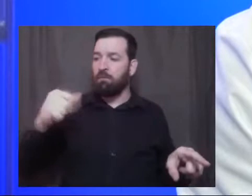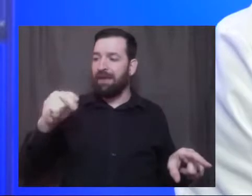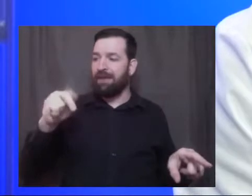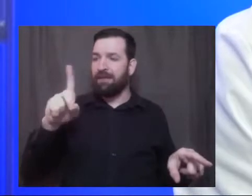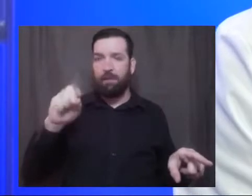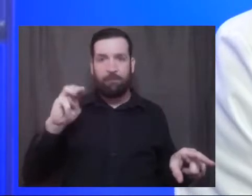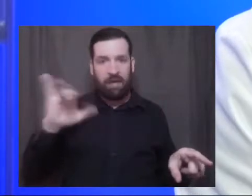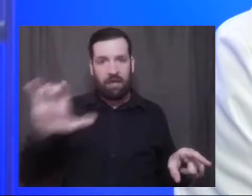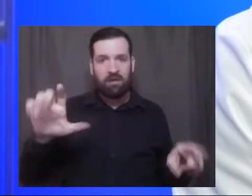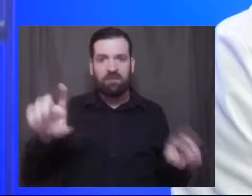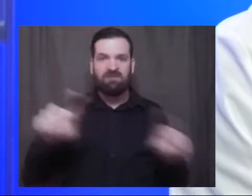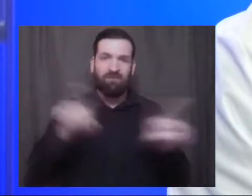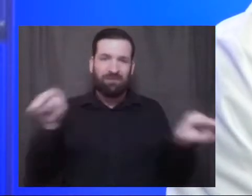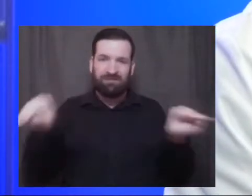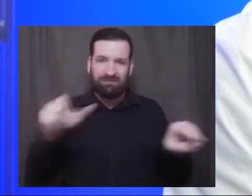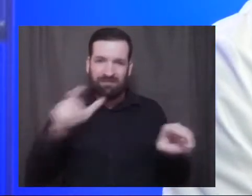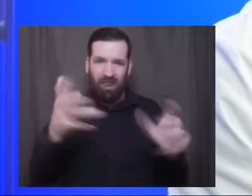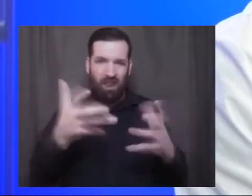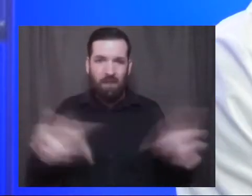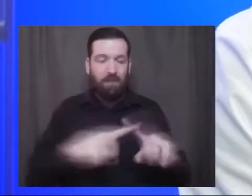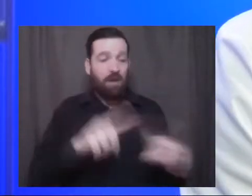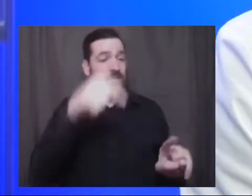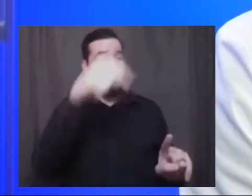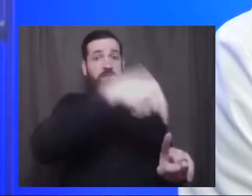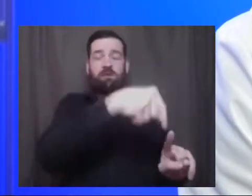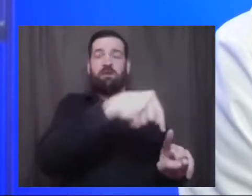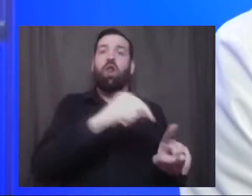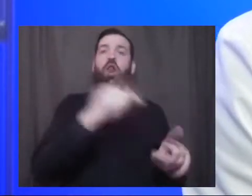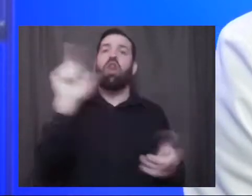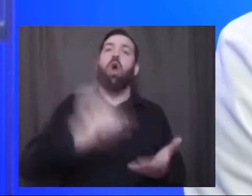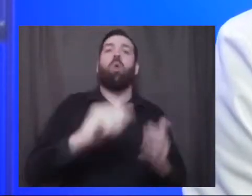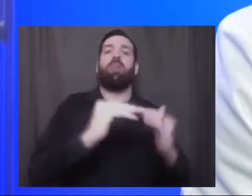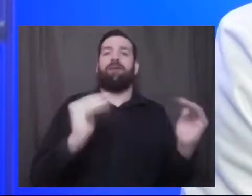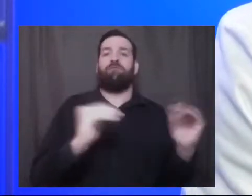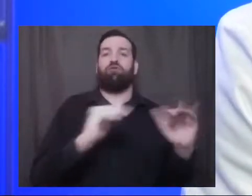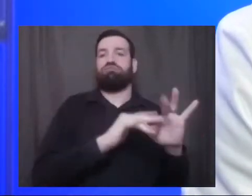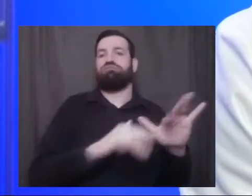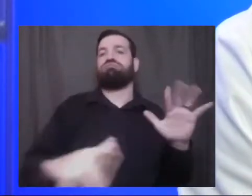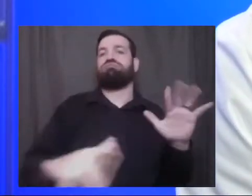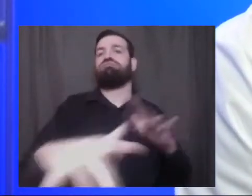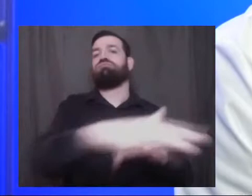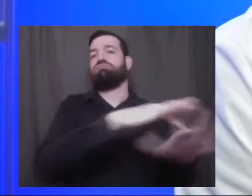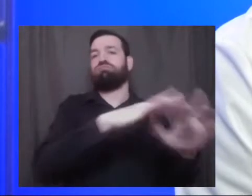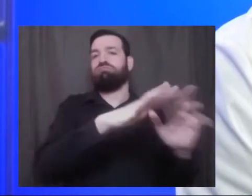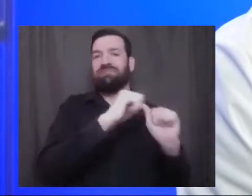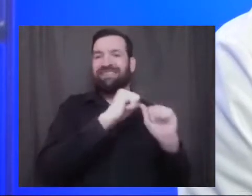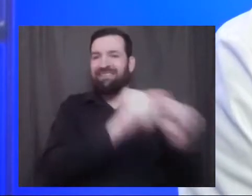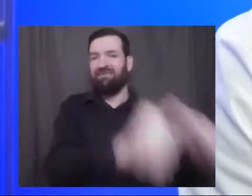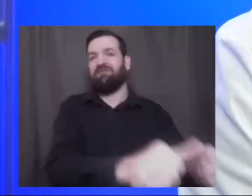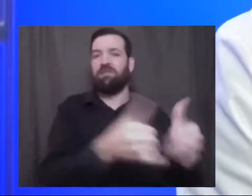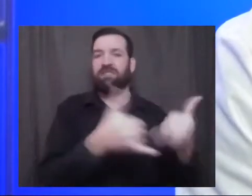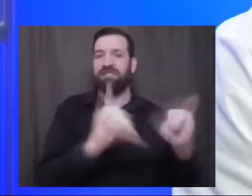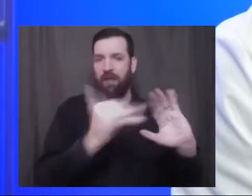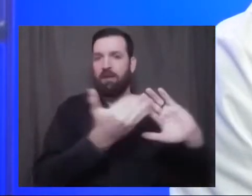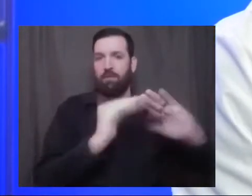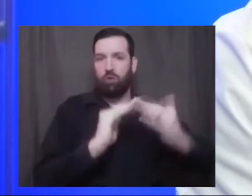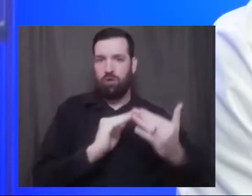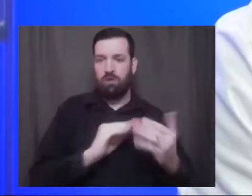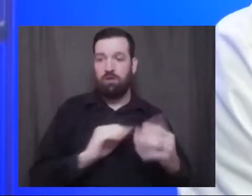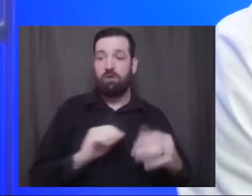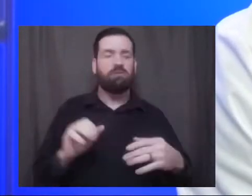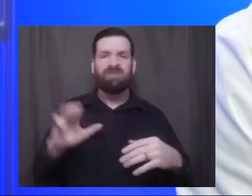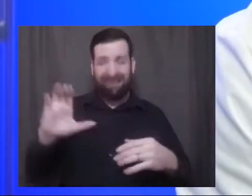circulate in the community at some low level. So I think we have to understand that. As far as that specific question about cashless or